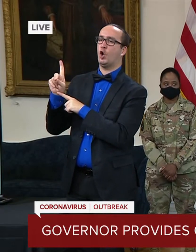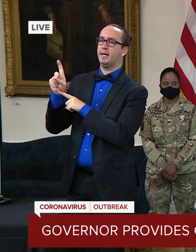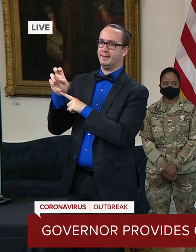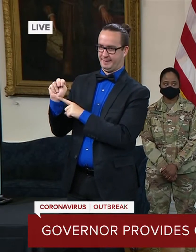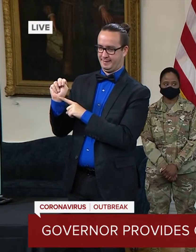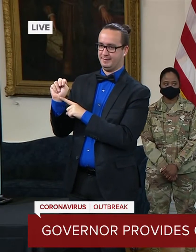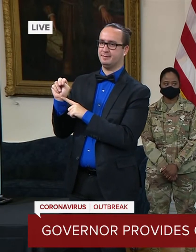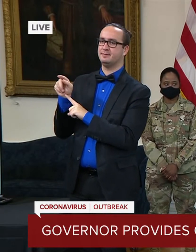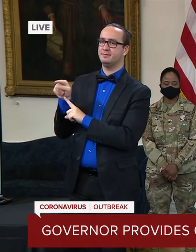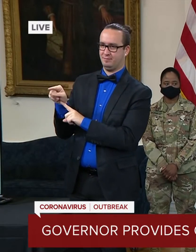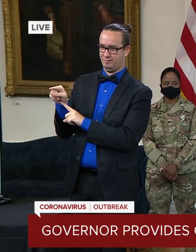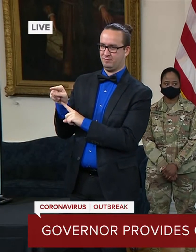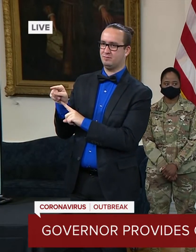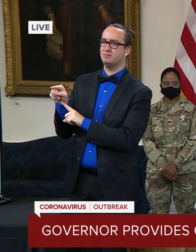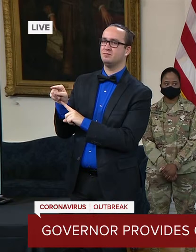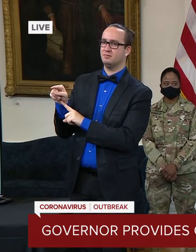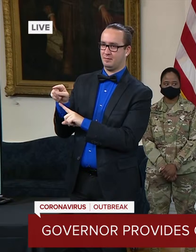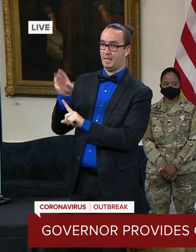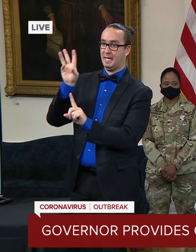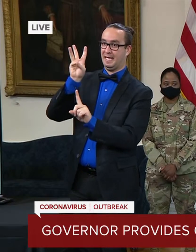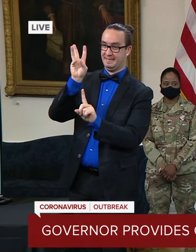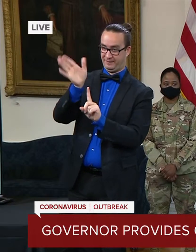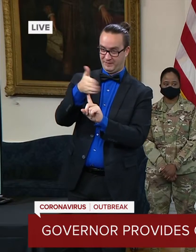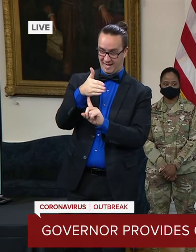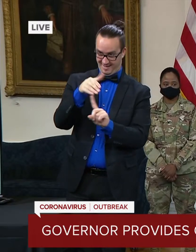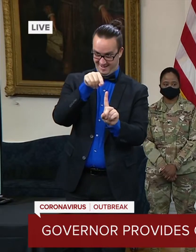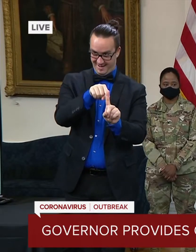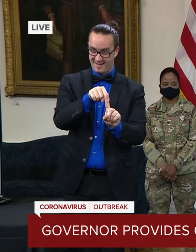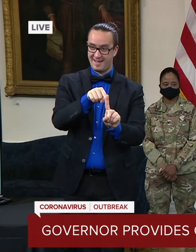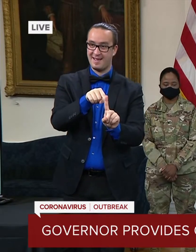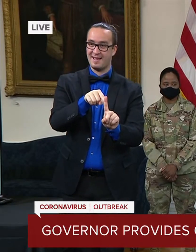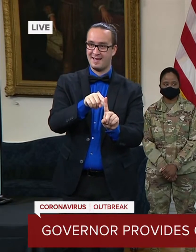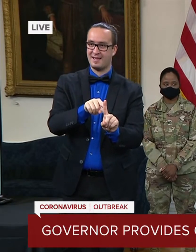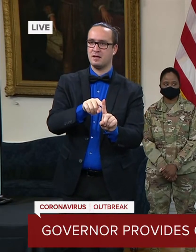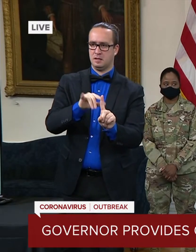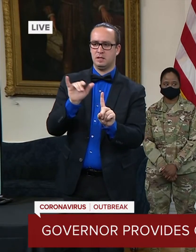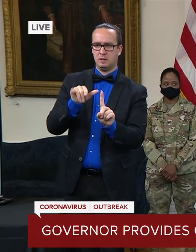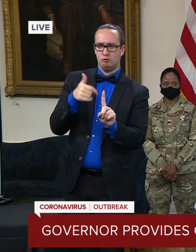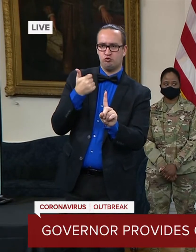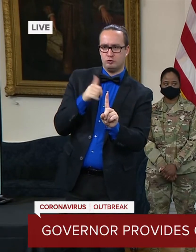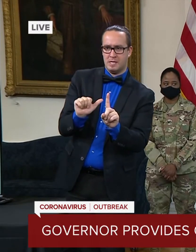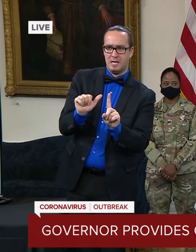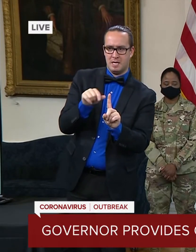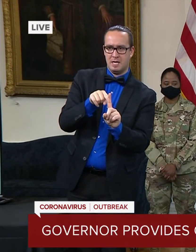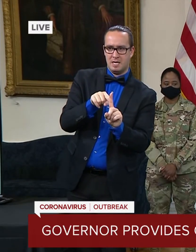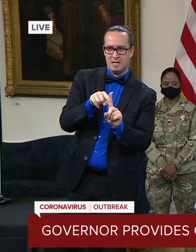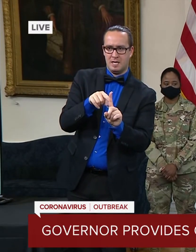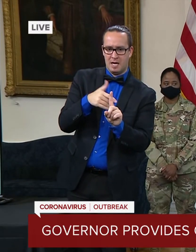Six Flags every day, and with the increasing supply of doses, perhaps we can make